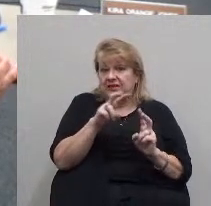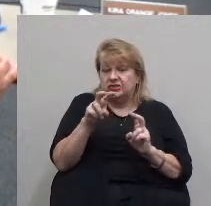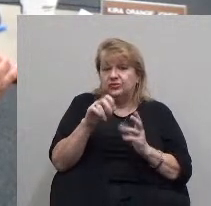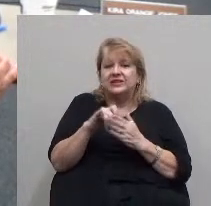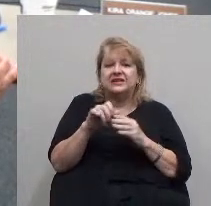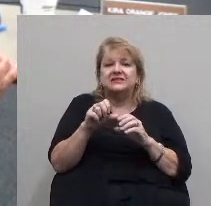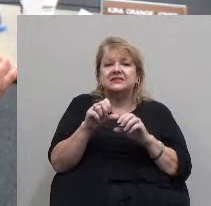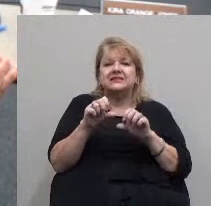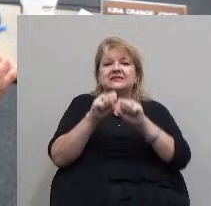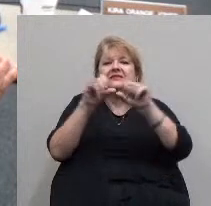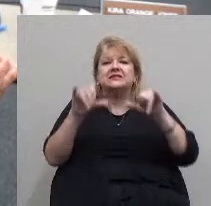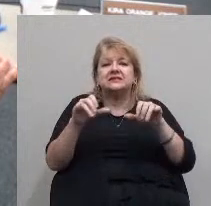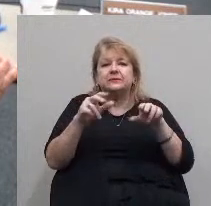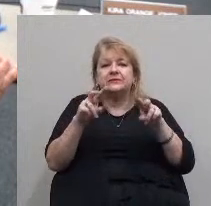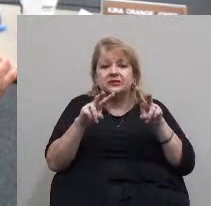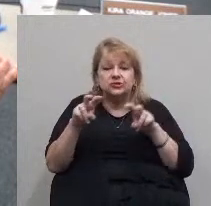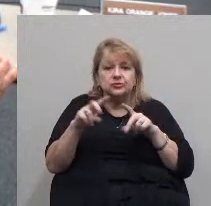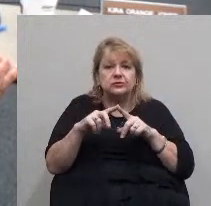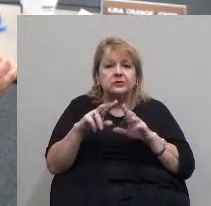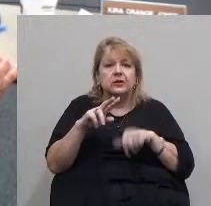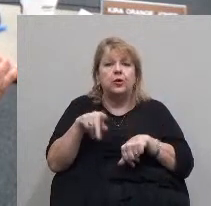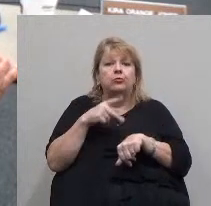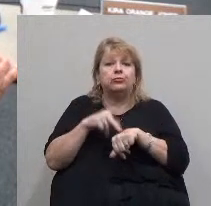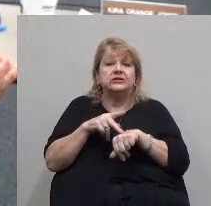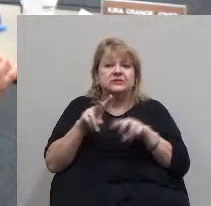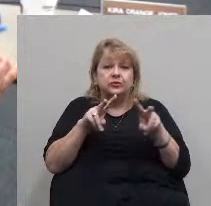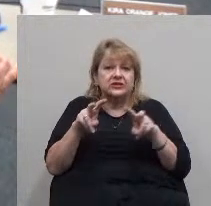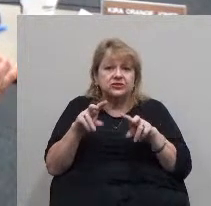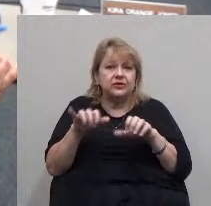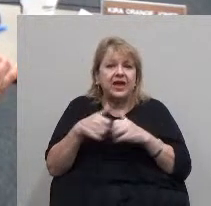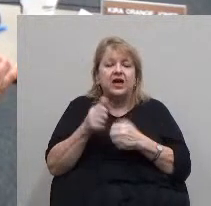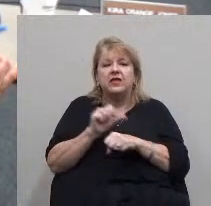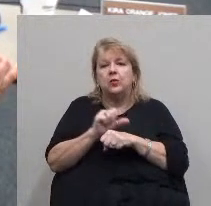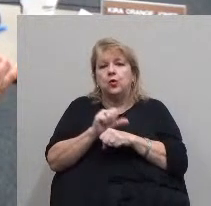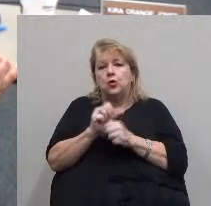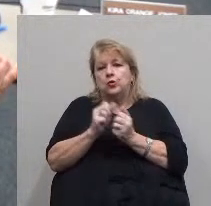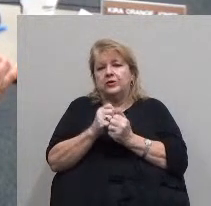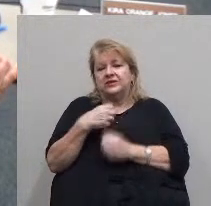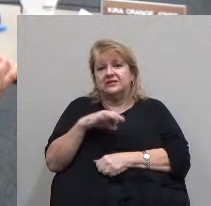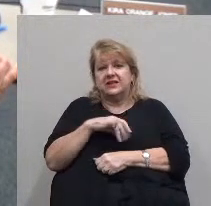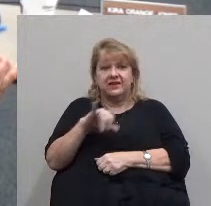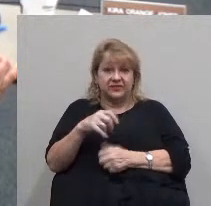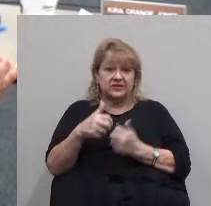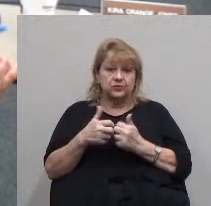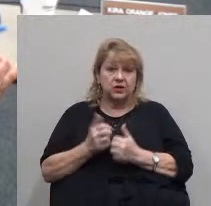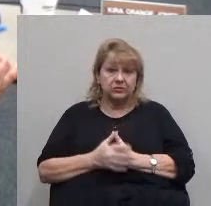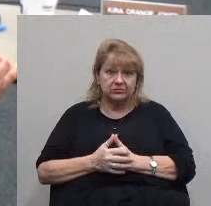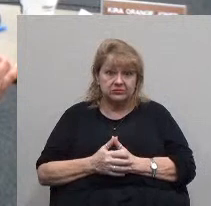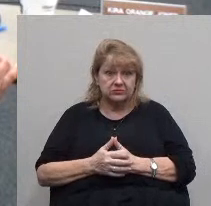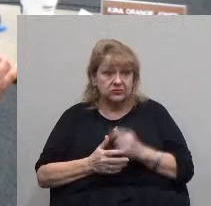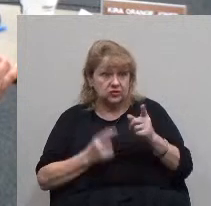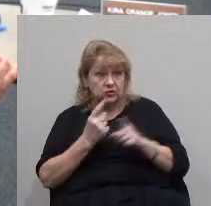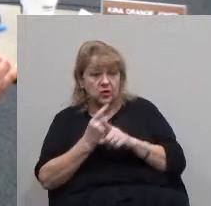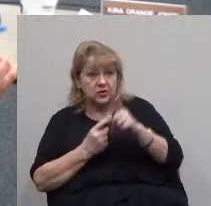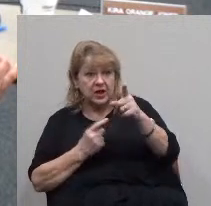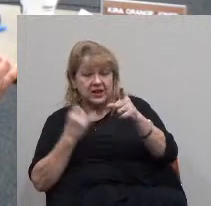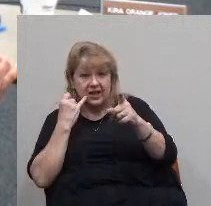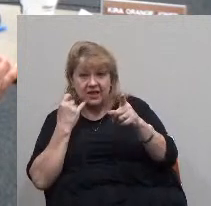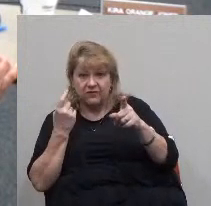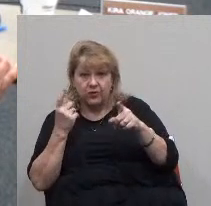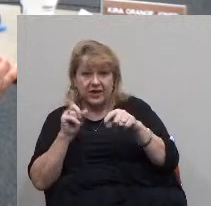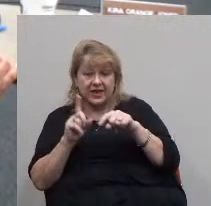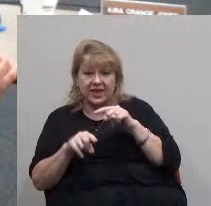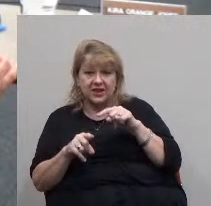system issue. That's a principal issue and how they work with their staff. But you're right. If we can't fill